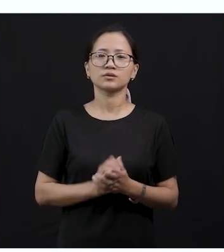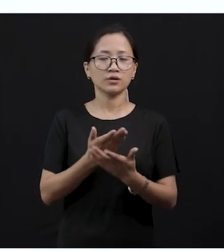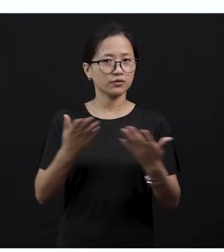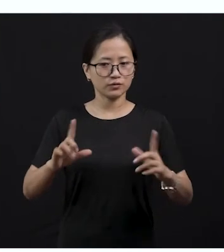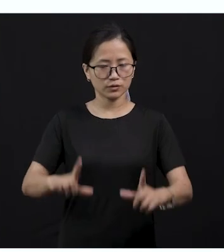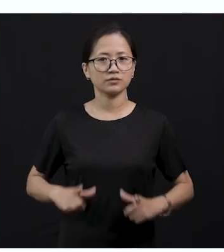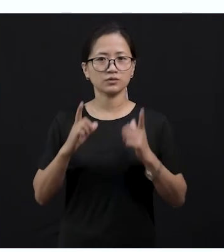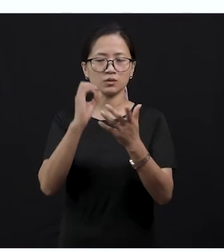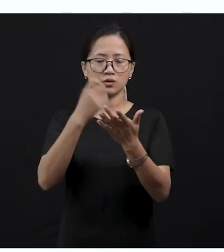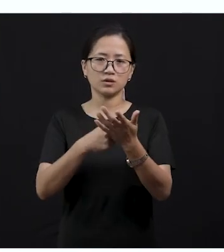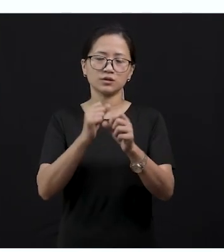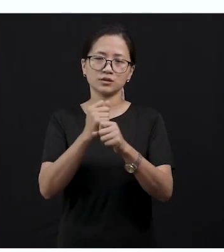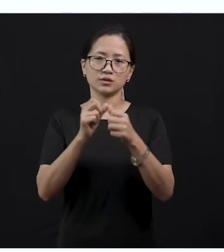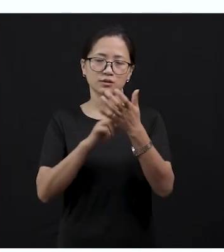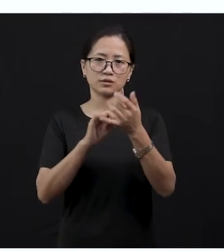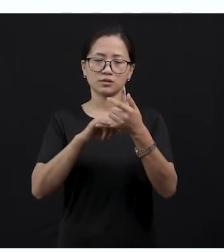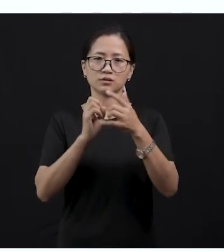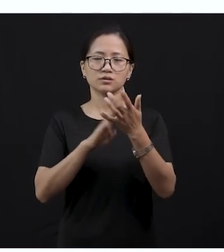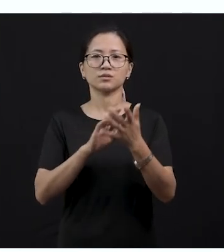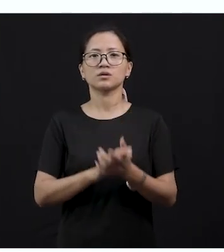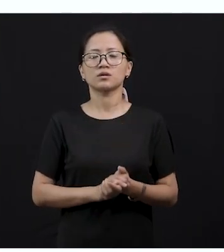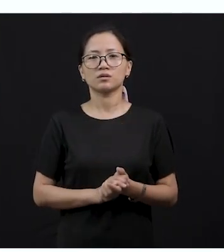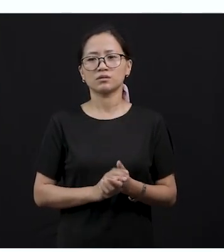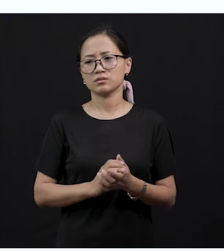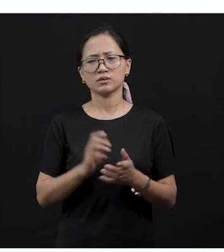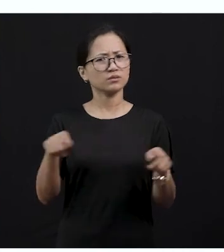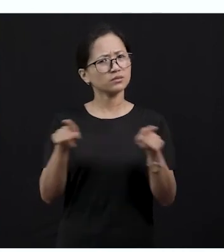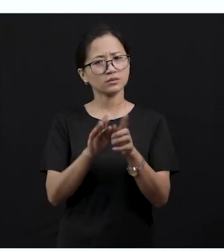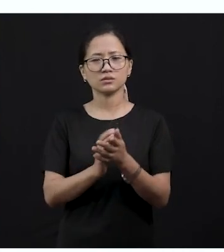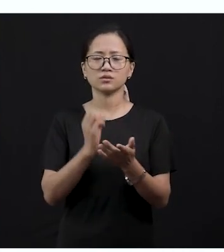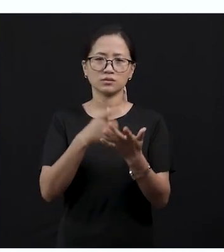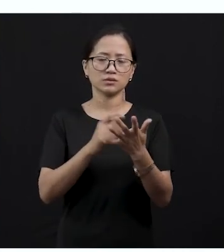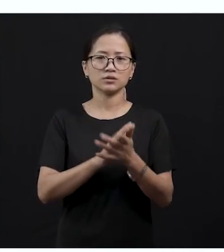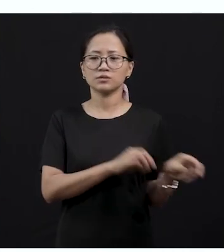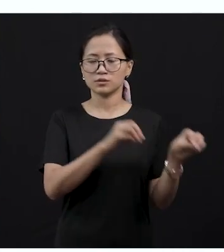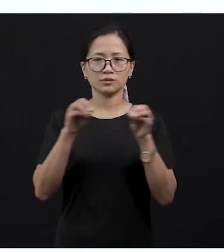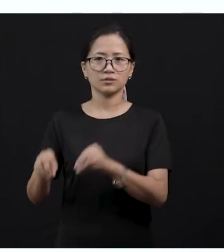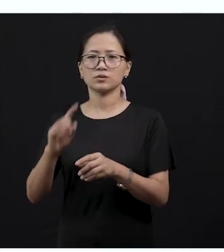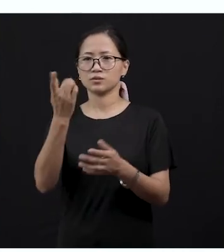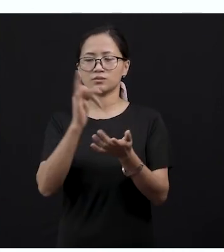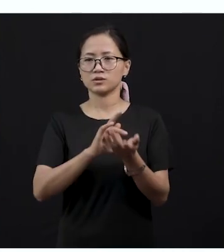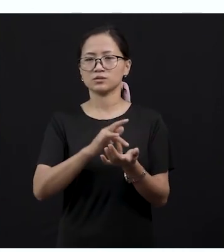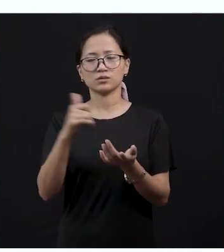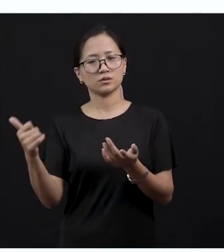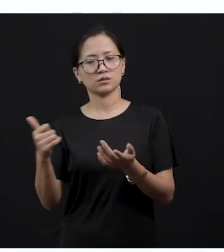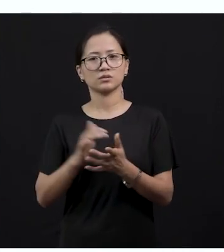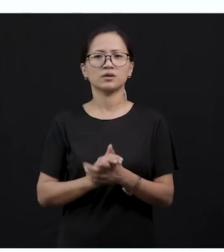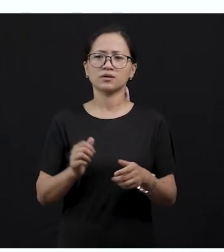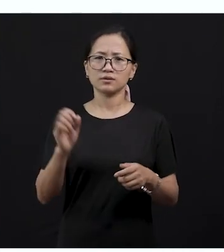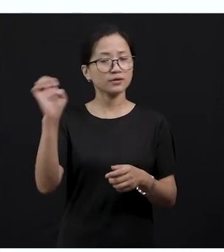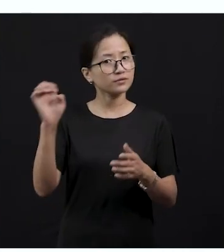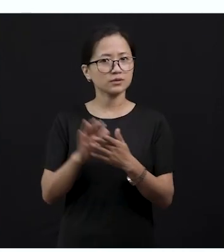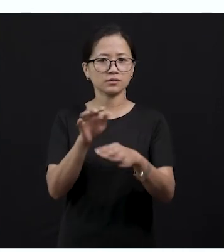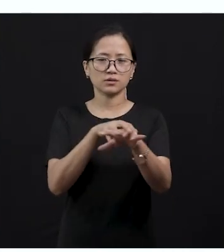organisms. Also, organisms move. Yes, living organisms move from one place to another, even